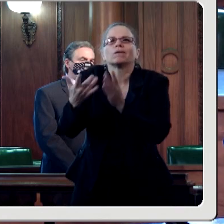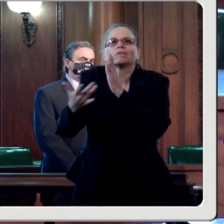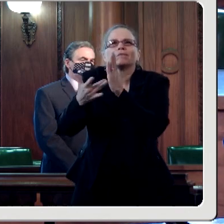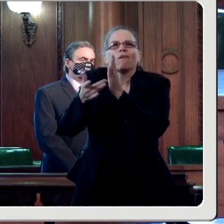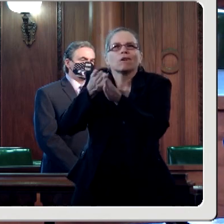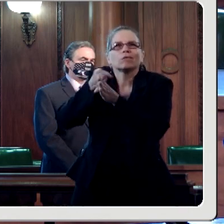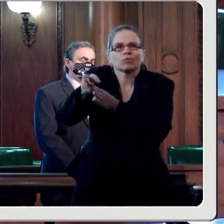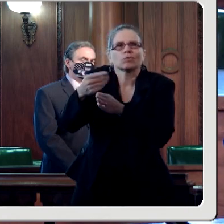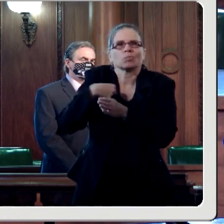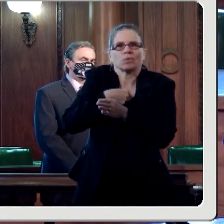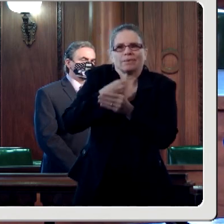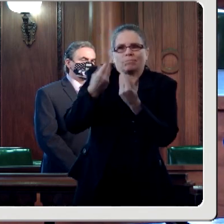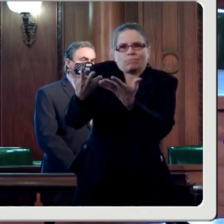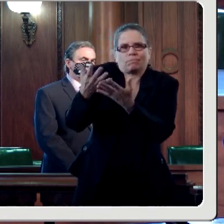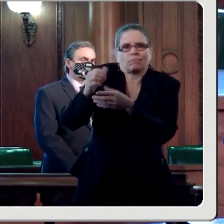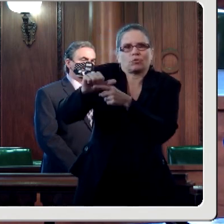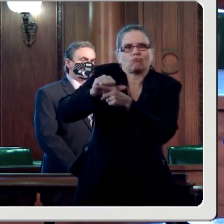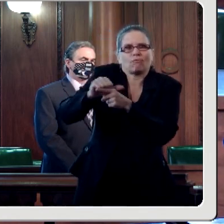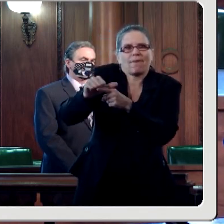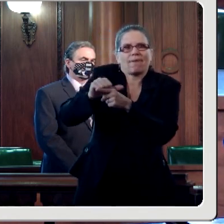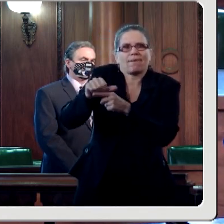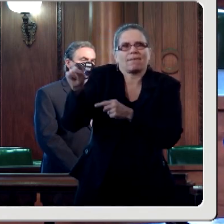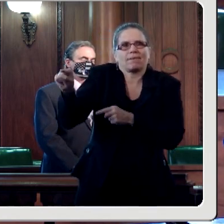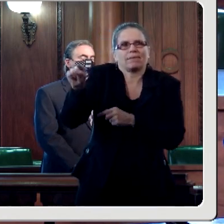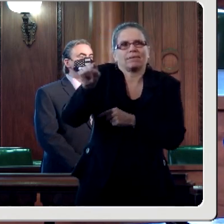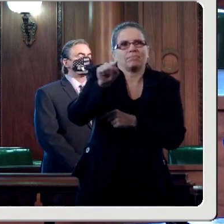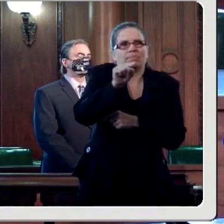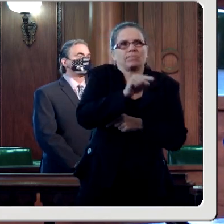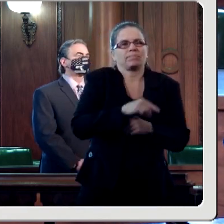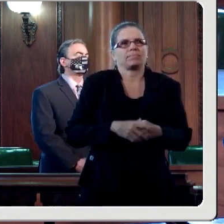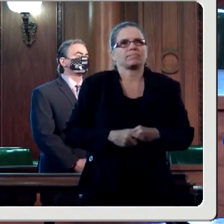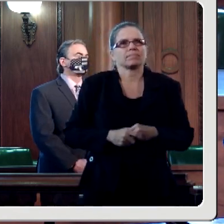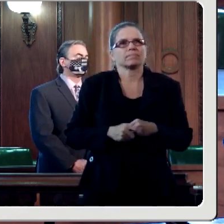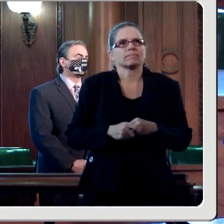been evident that many jobs, especially